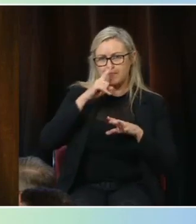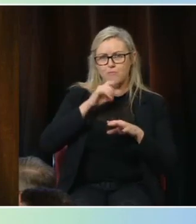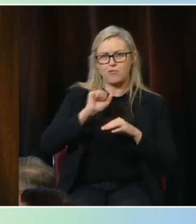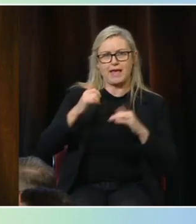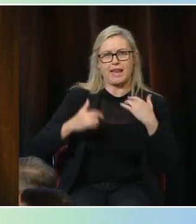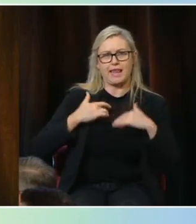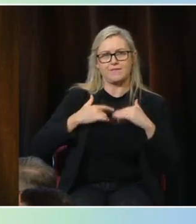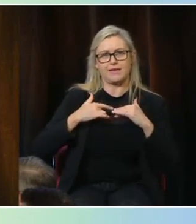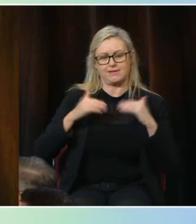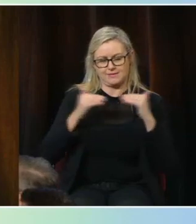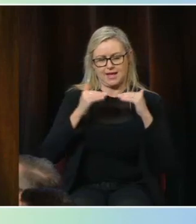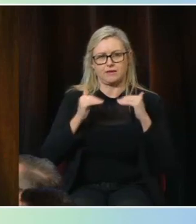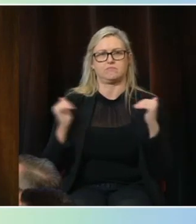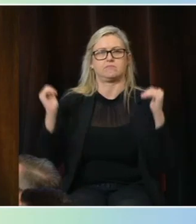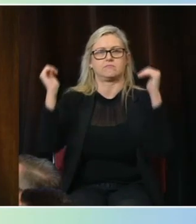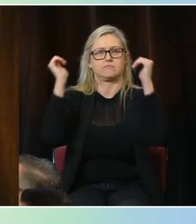Beyond